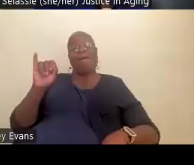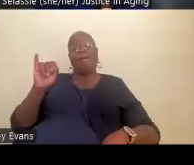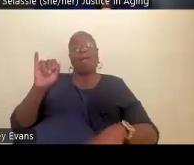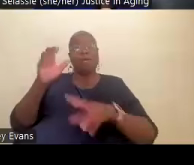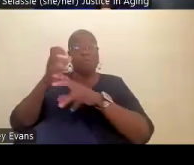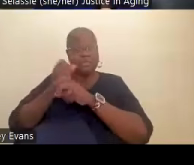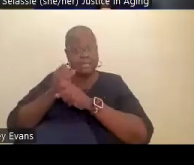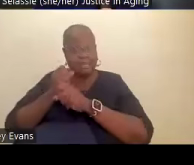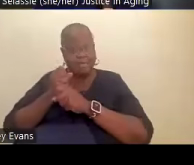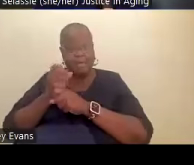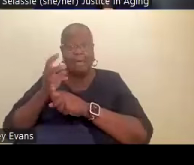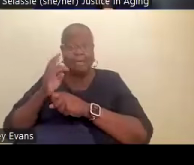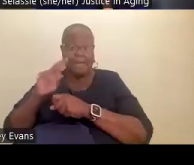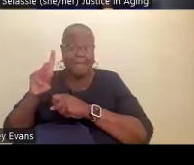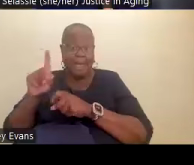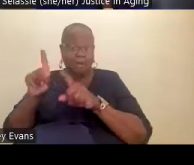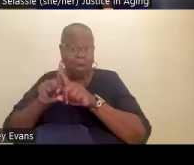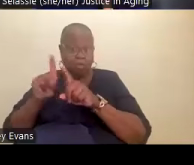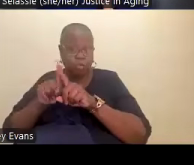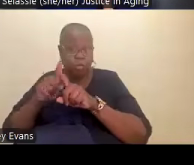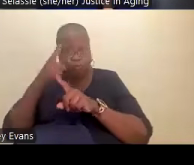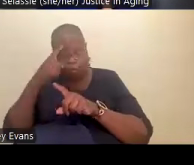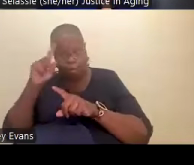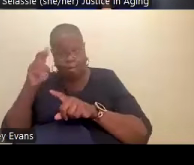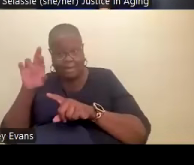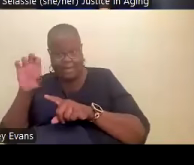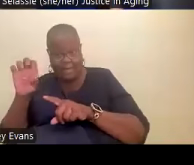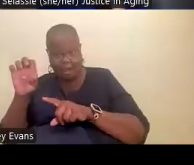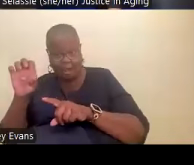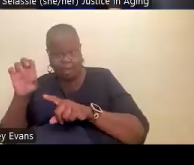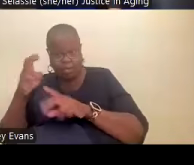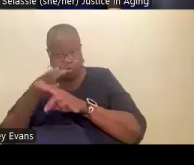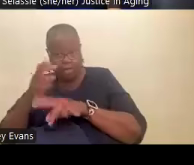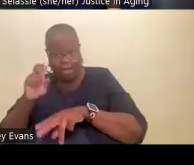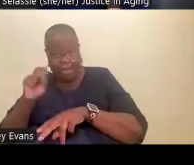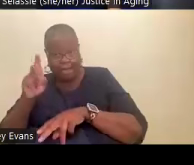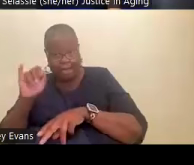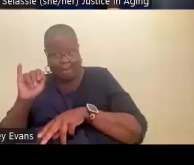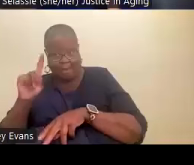receive Medicaid if they're also eligible for Medicare under SSDI.